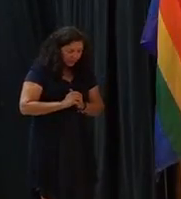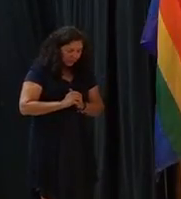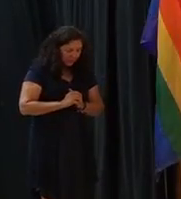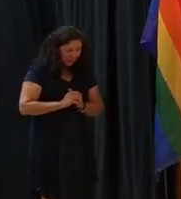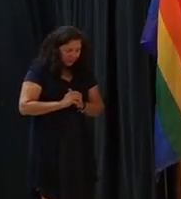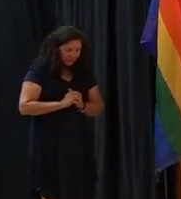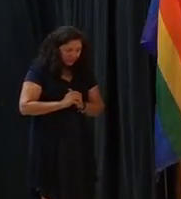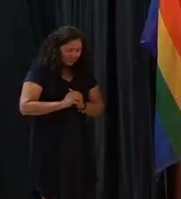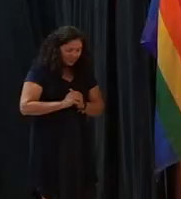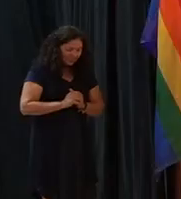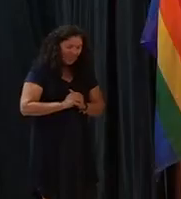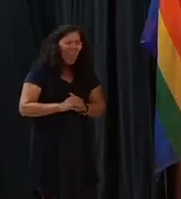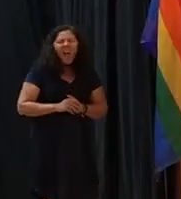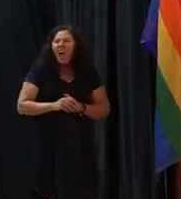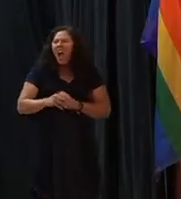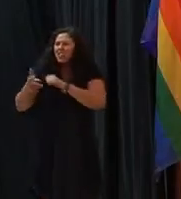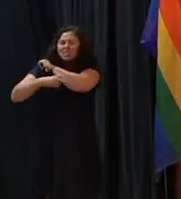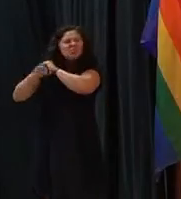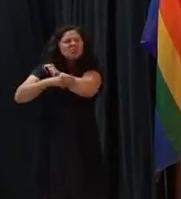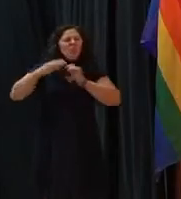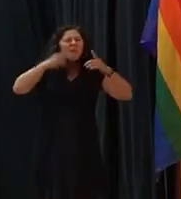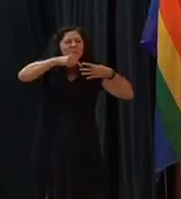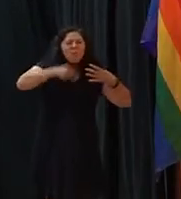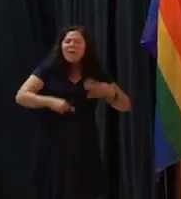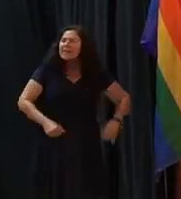They have stolen my points.